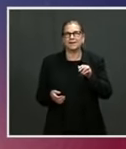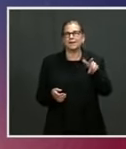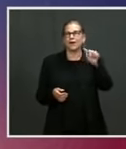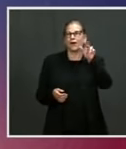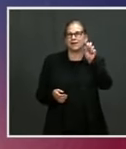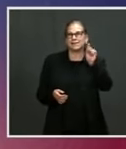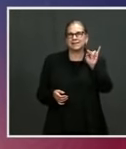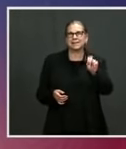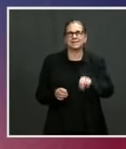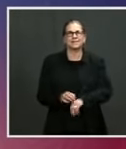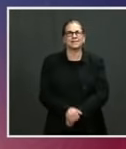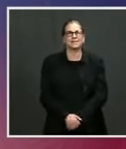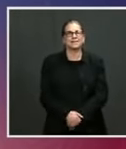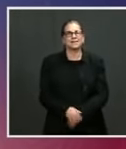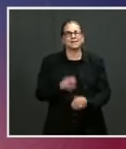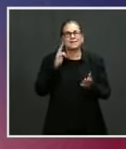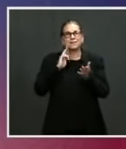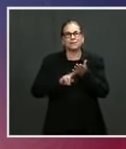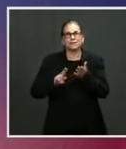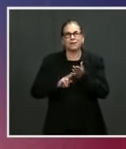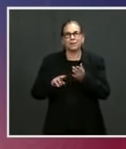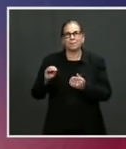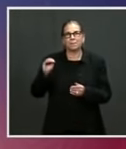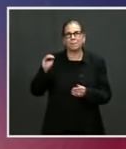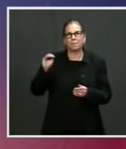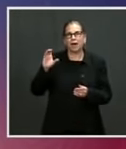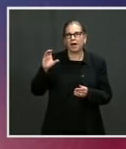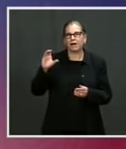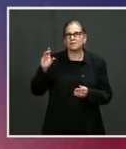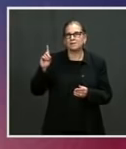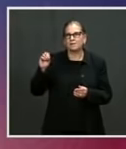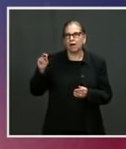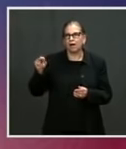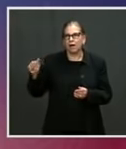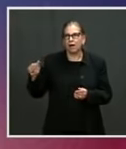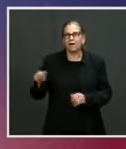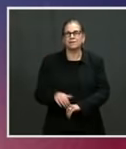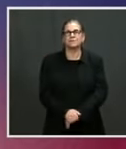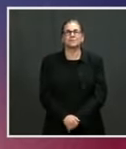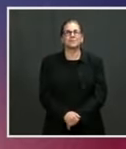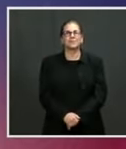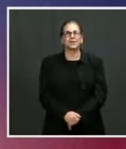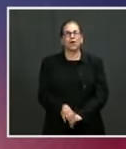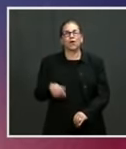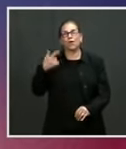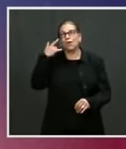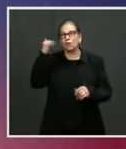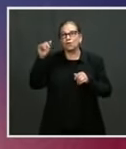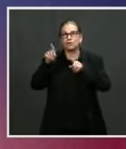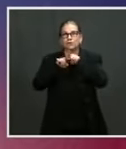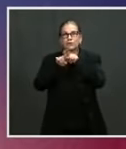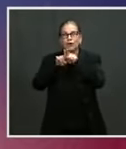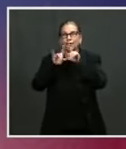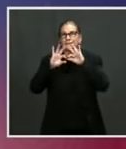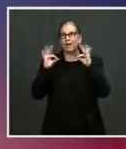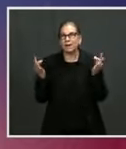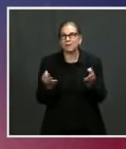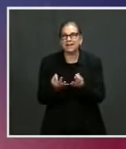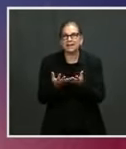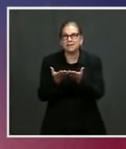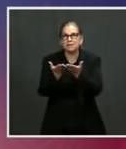Secretary McDonough, General Milley, Gold Star families, my fellow Americans.